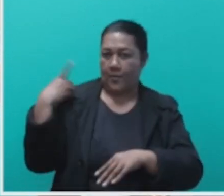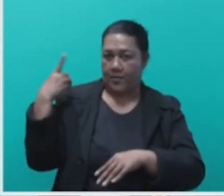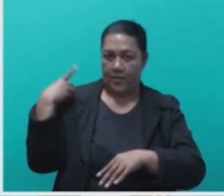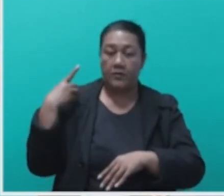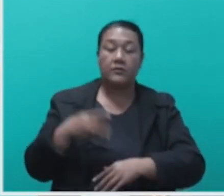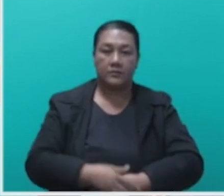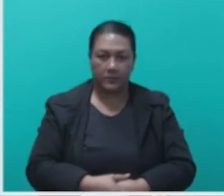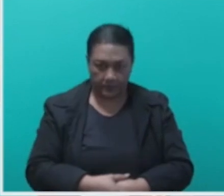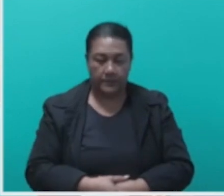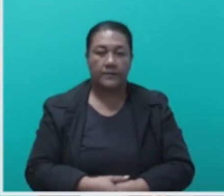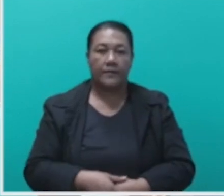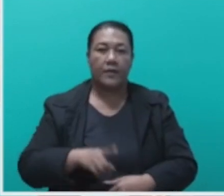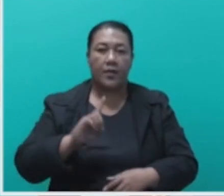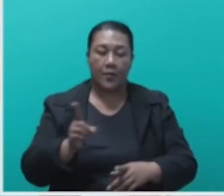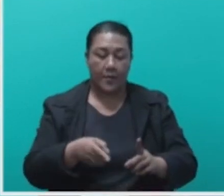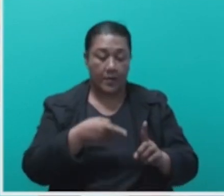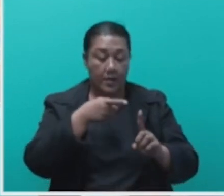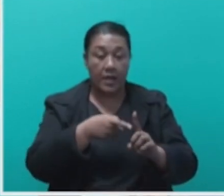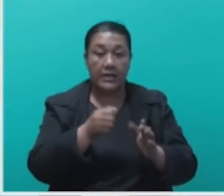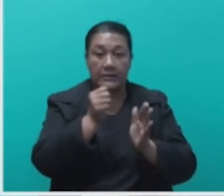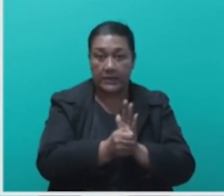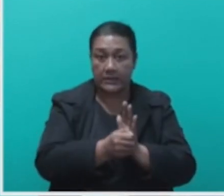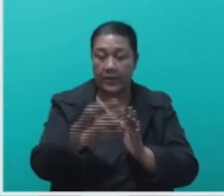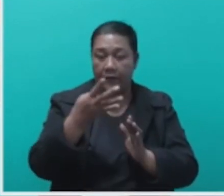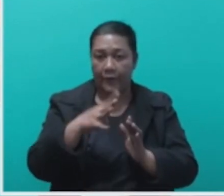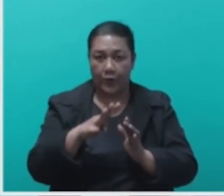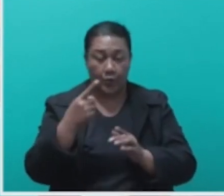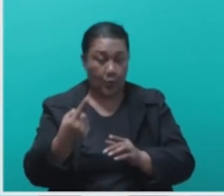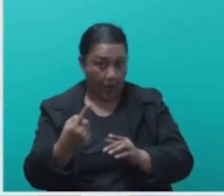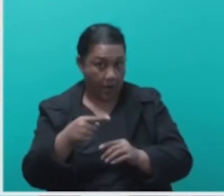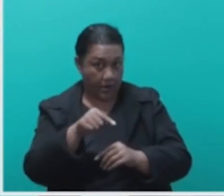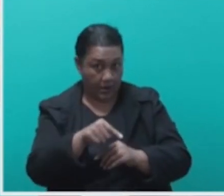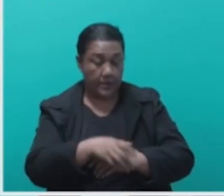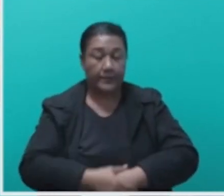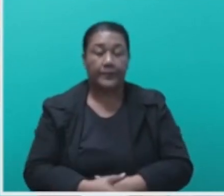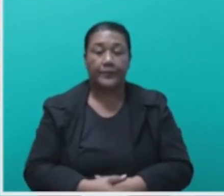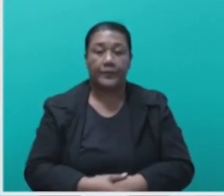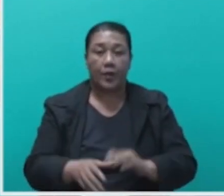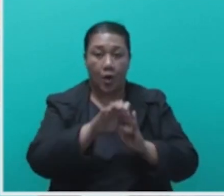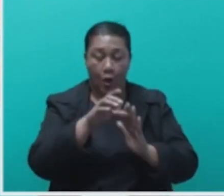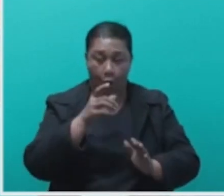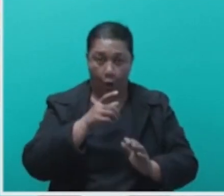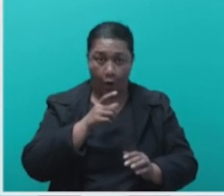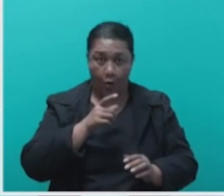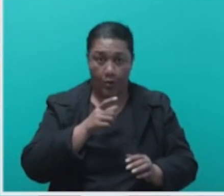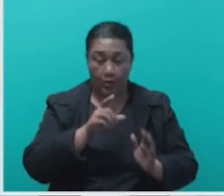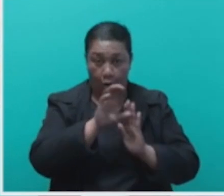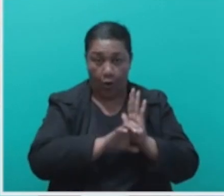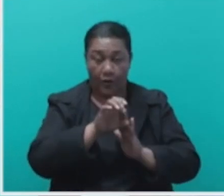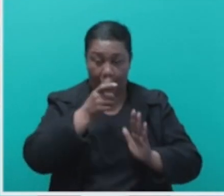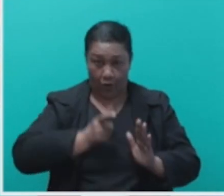give effect to Section 149. Codes of conduct already exist in the public